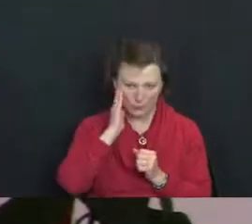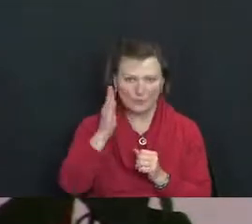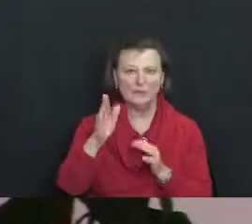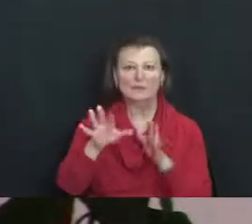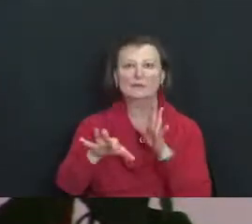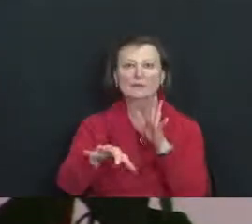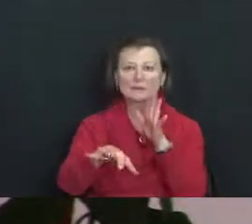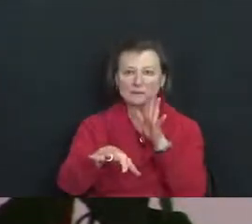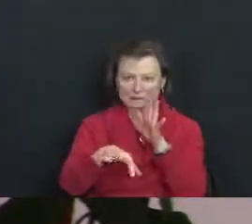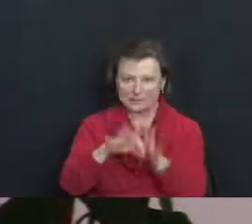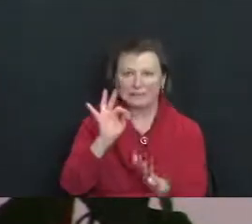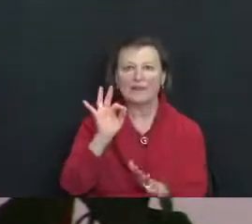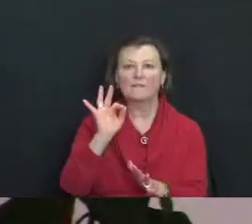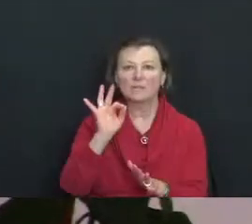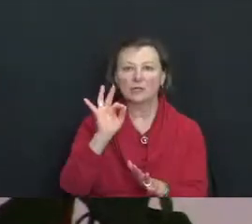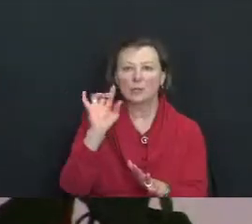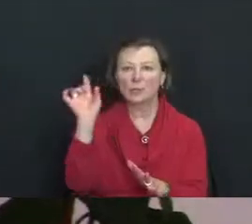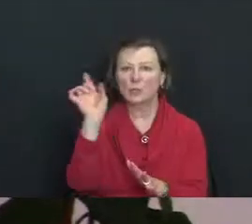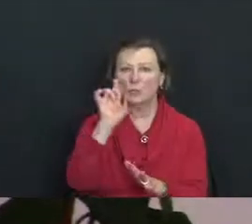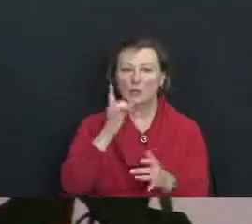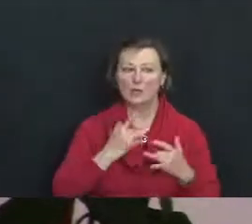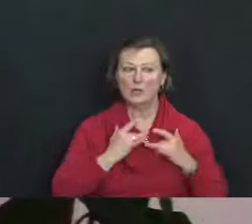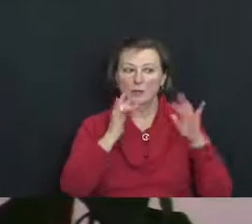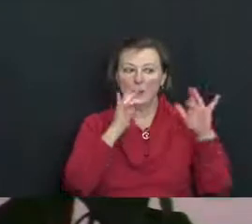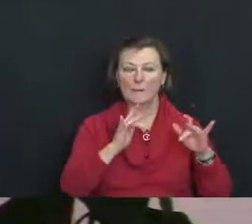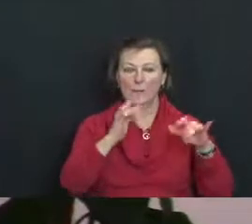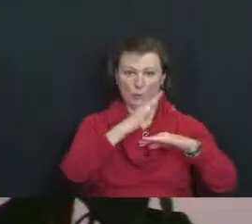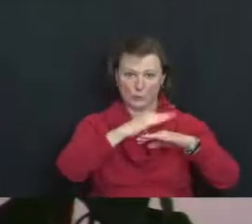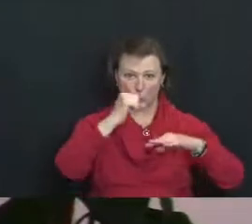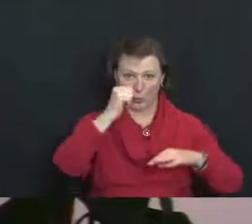where compassion is calling you.